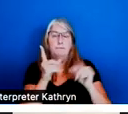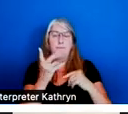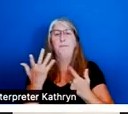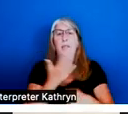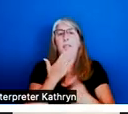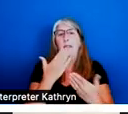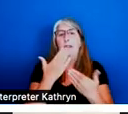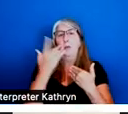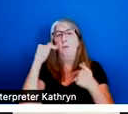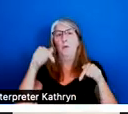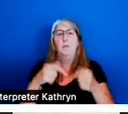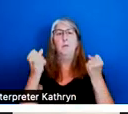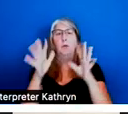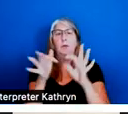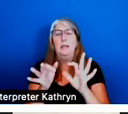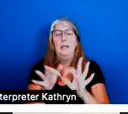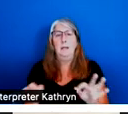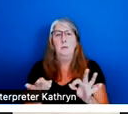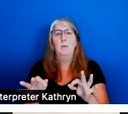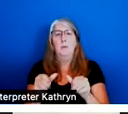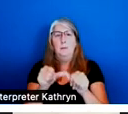space. Es todo. That's it.